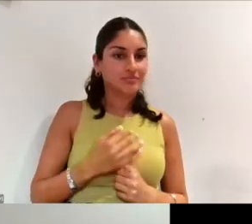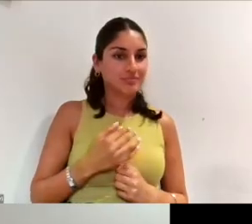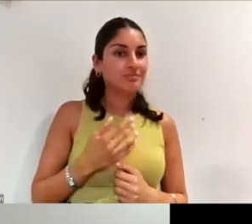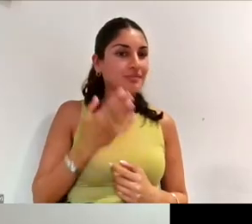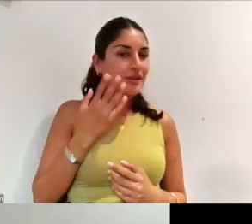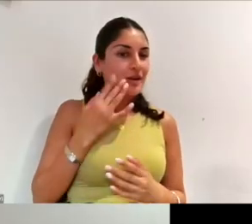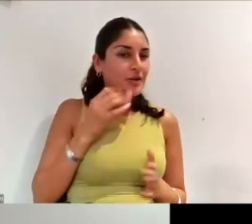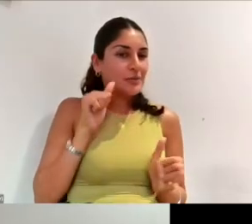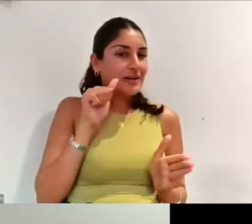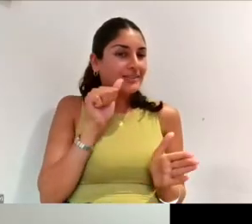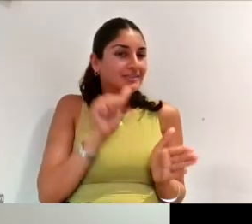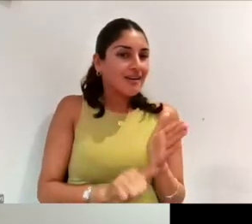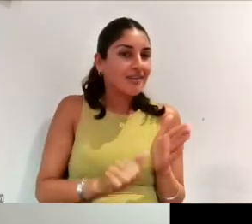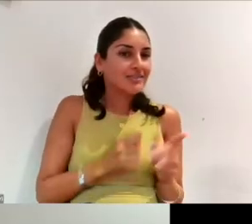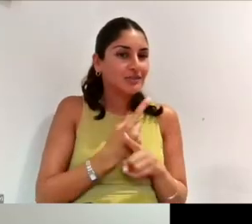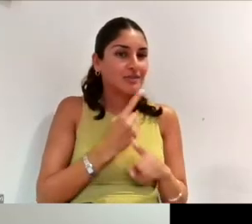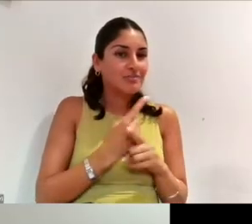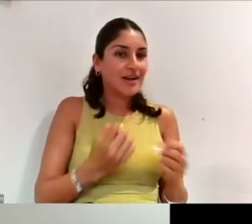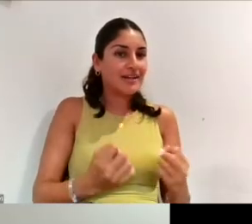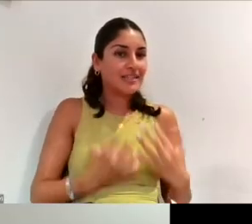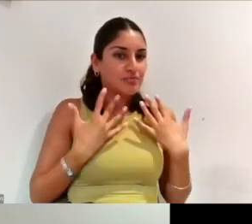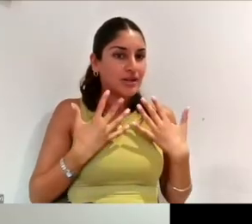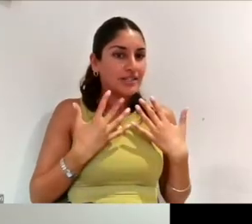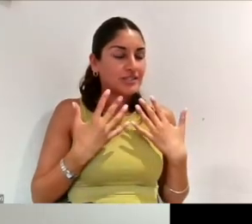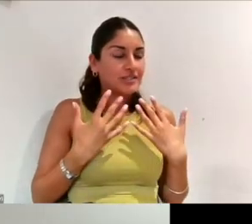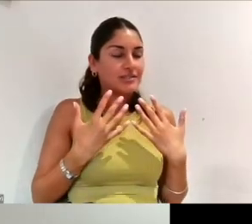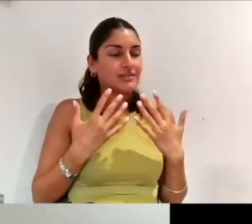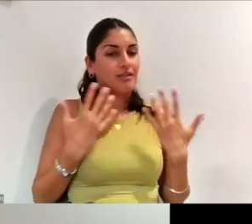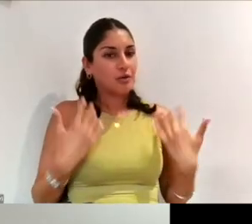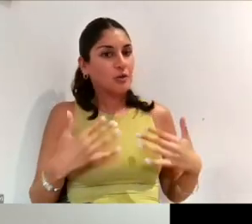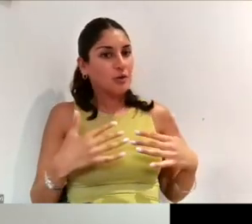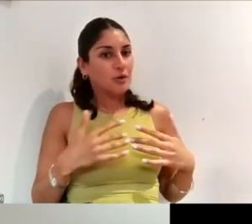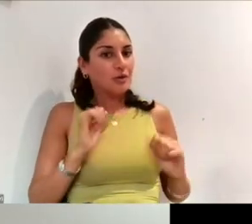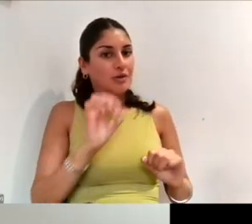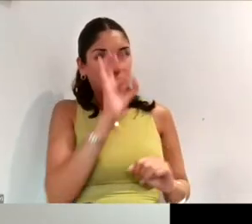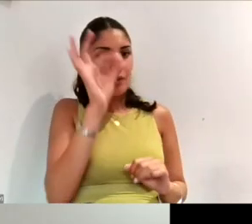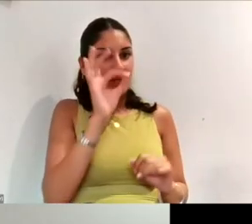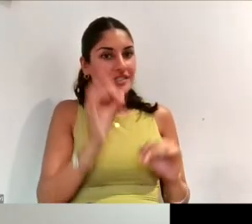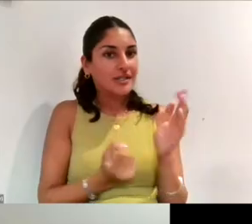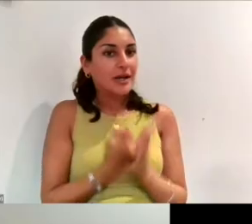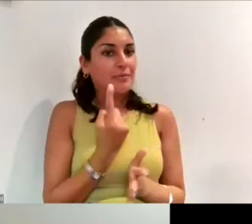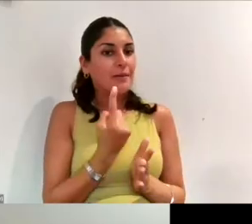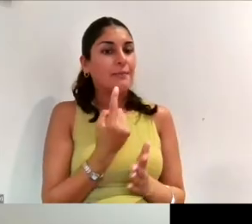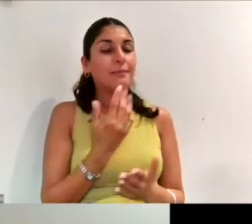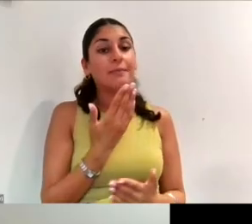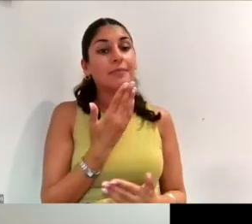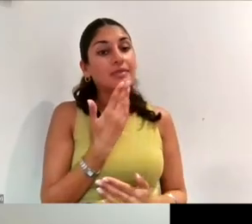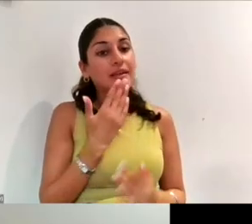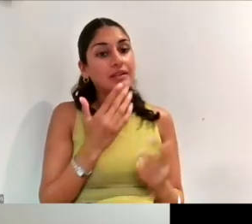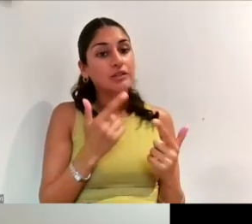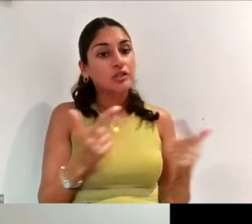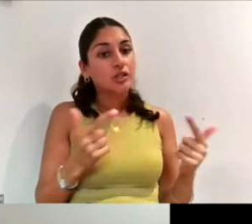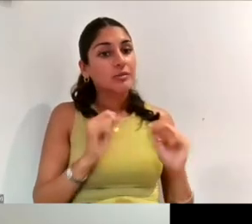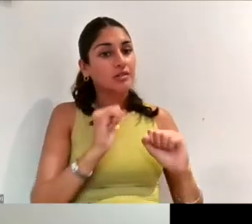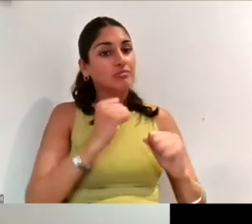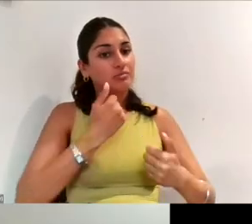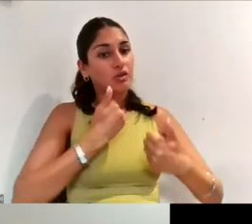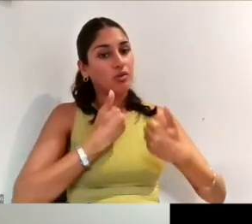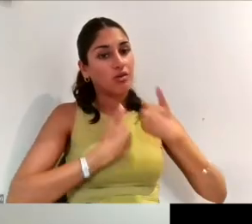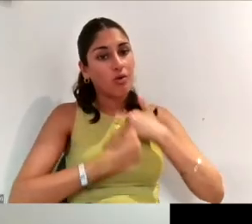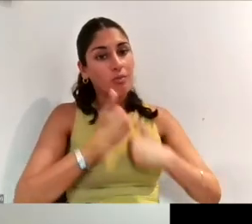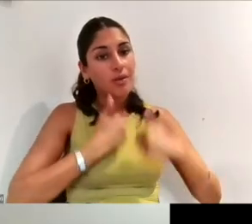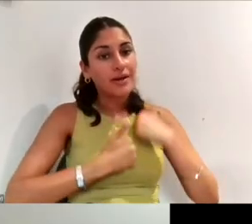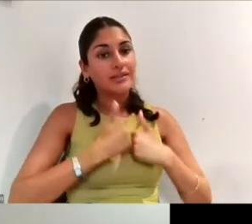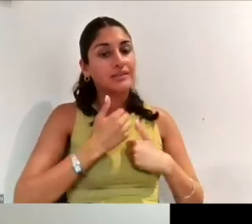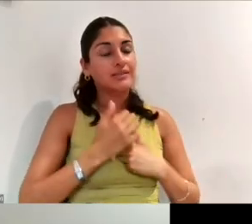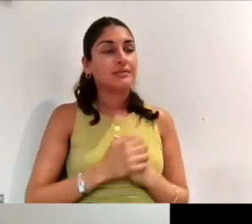but I think thank you. That's really kind, a very kind comment. I think in terms of